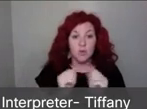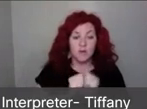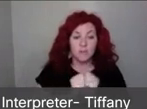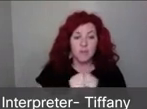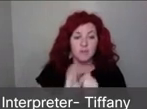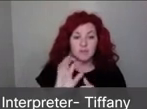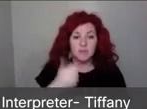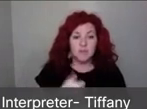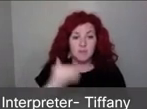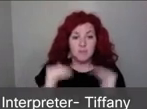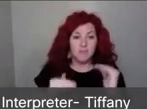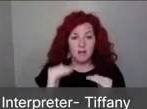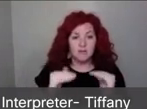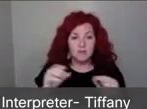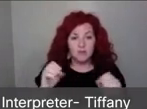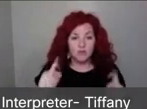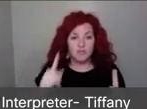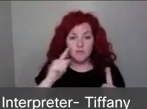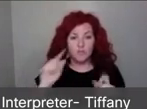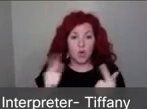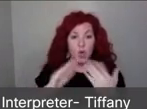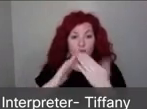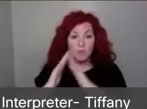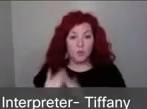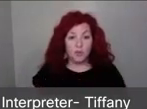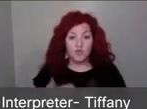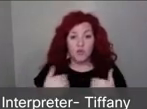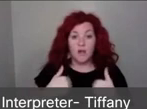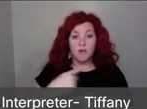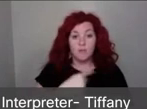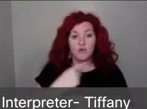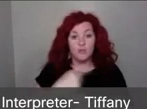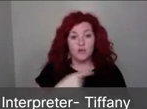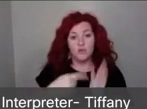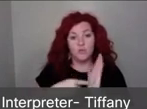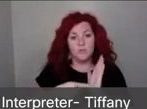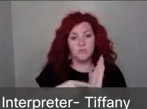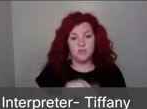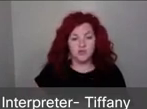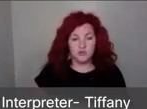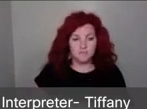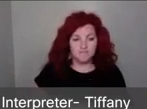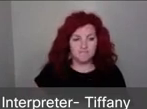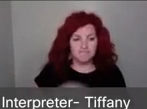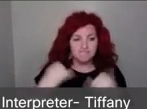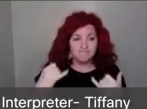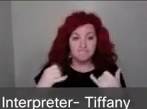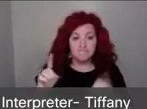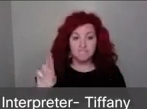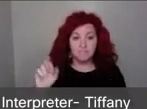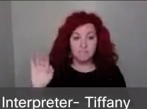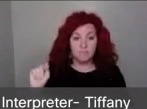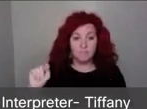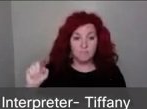a balanced opportunity for all communities to have appropriate representation. The current draft maps will